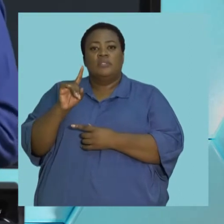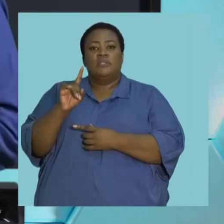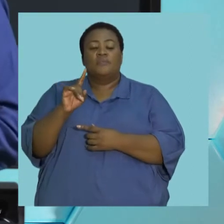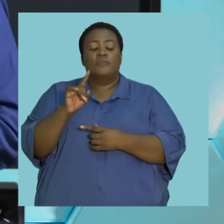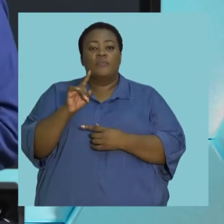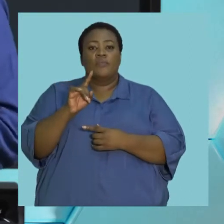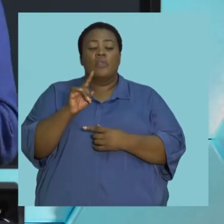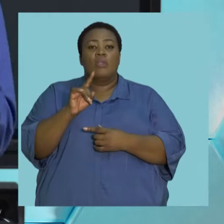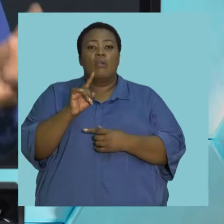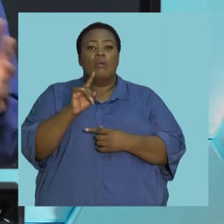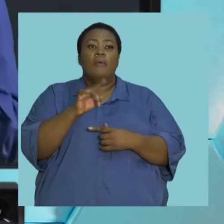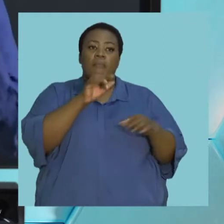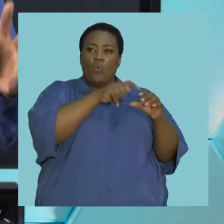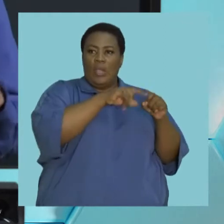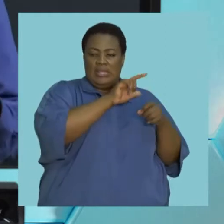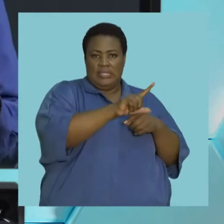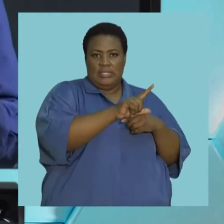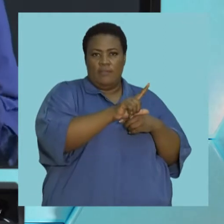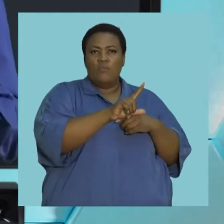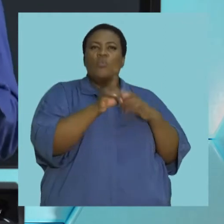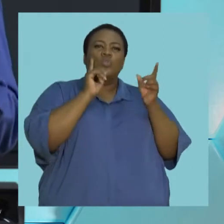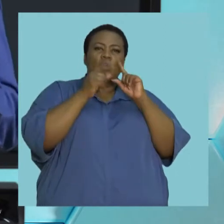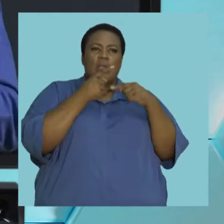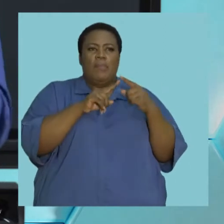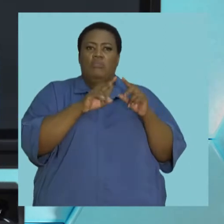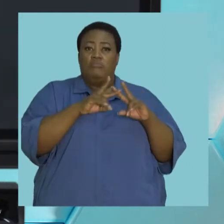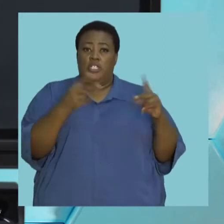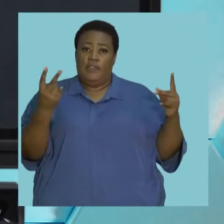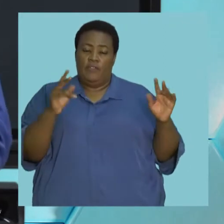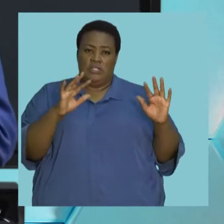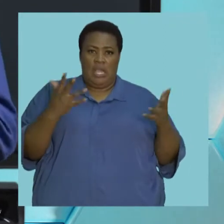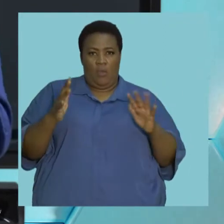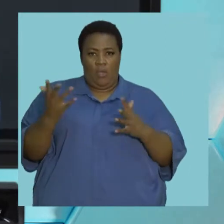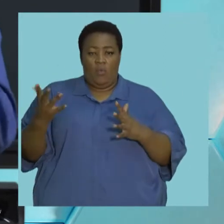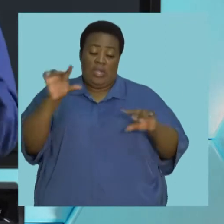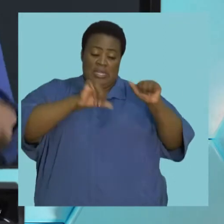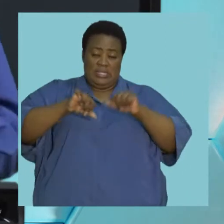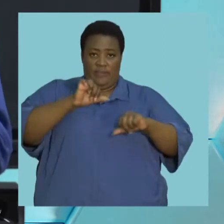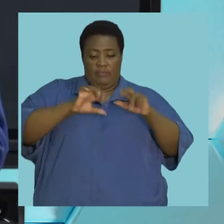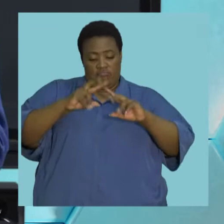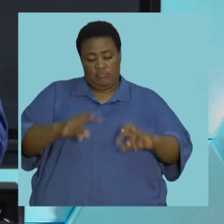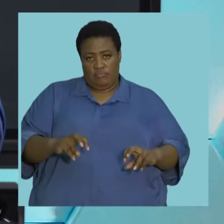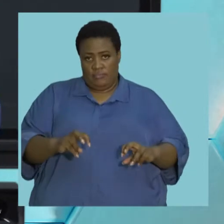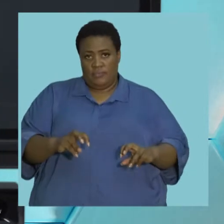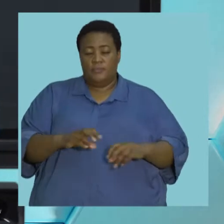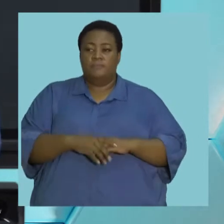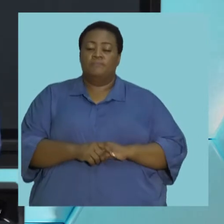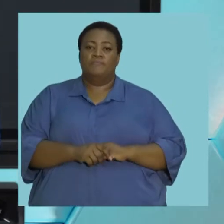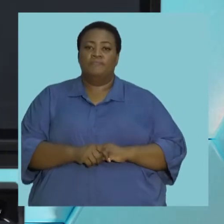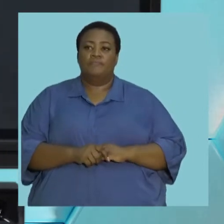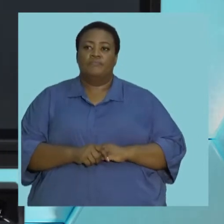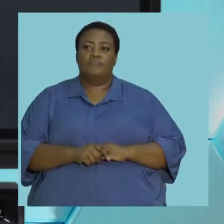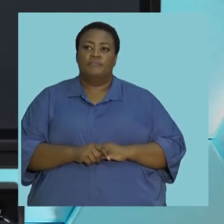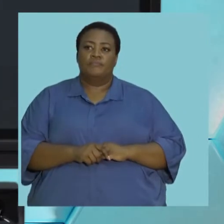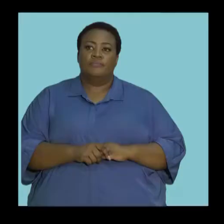qualitative result. And we'll talk about the differences of these in terms of the reliability in a scientific investigation when we measure